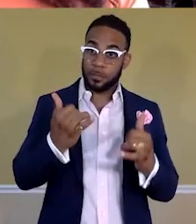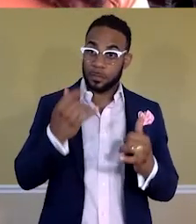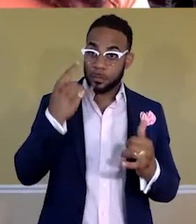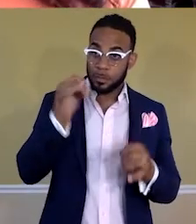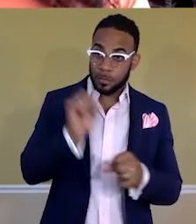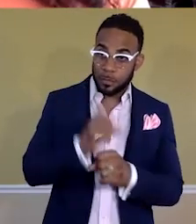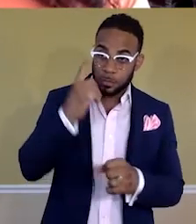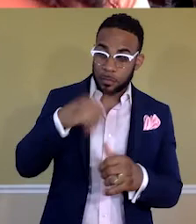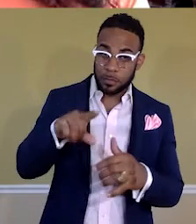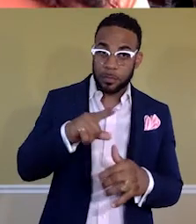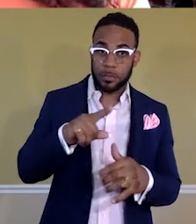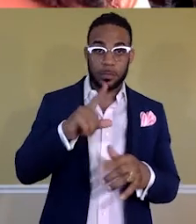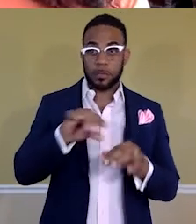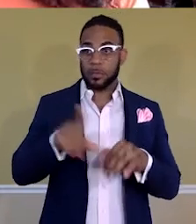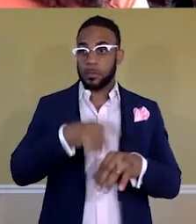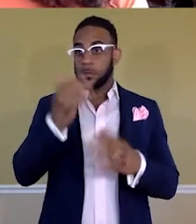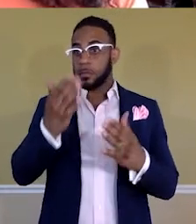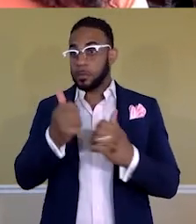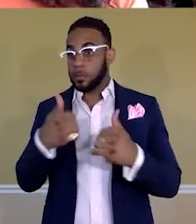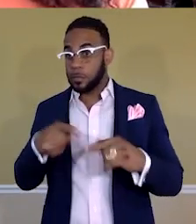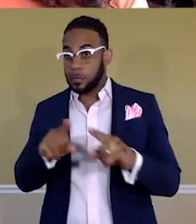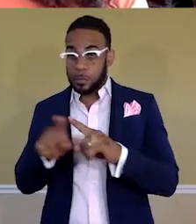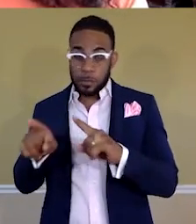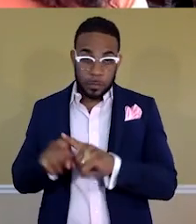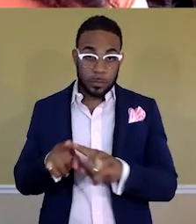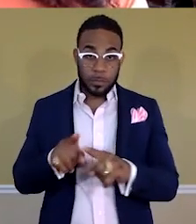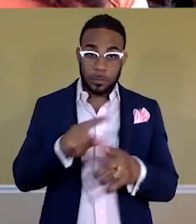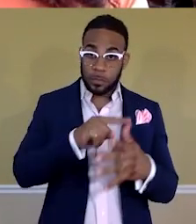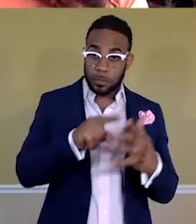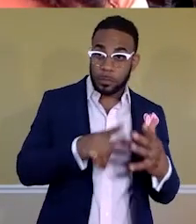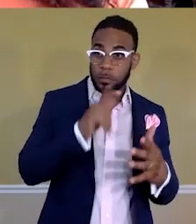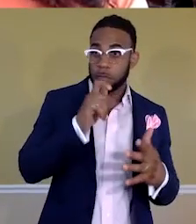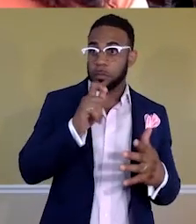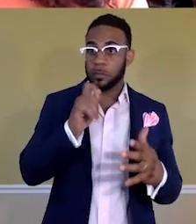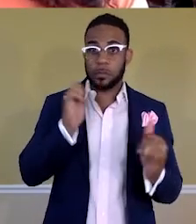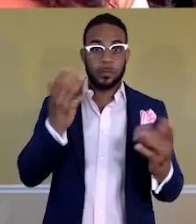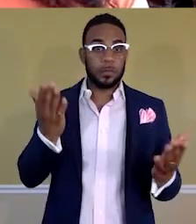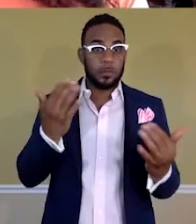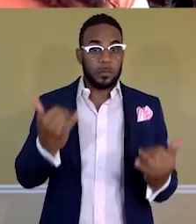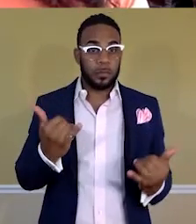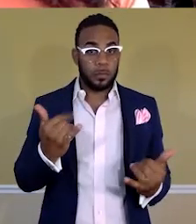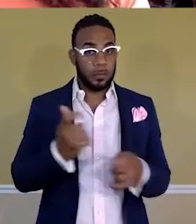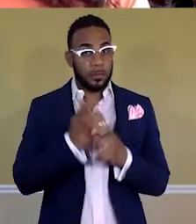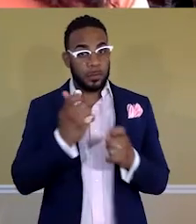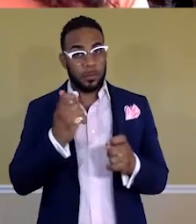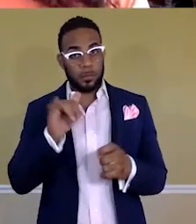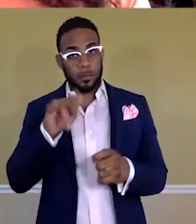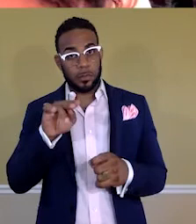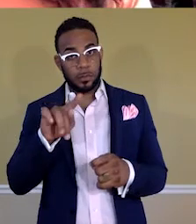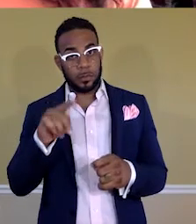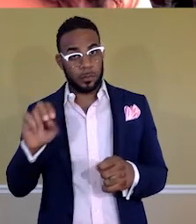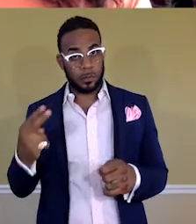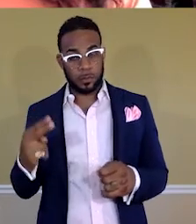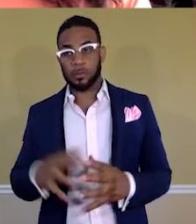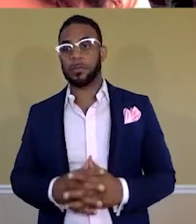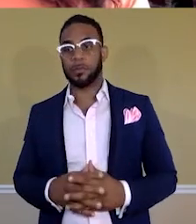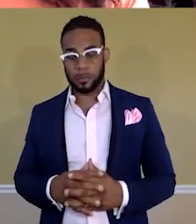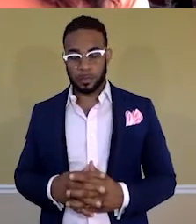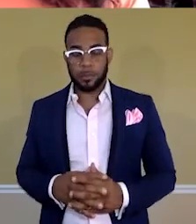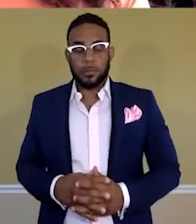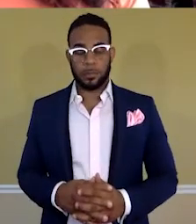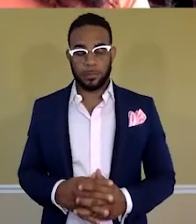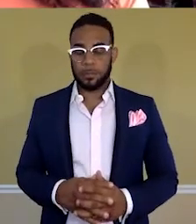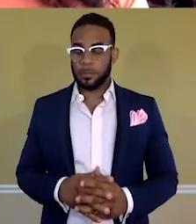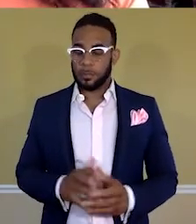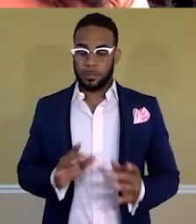for those who are no longer here with us, as well as those who we're all here today to celebrate Juneteenth.